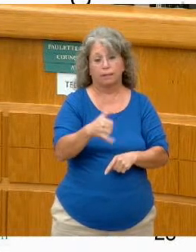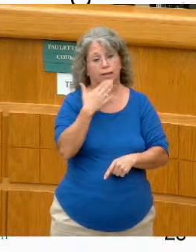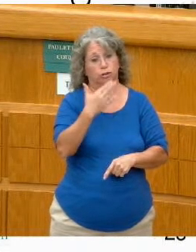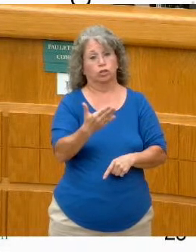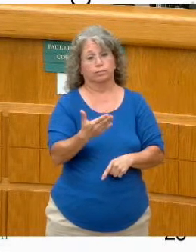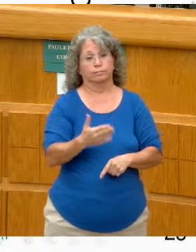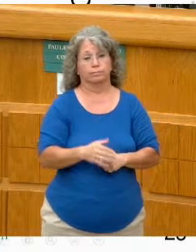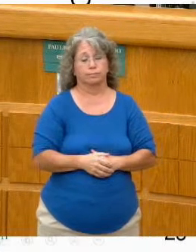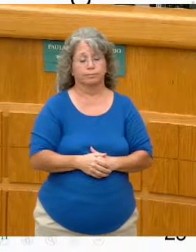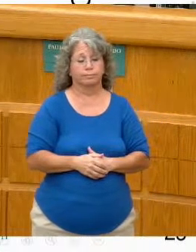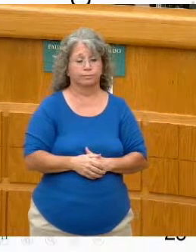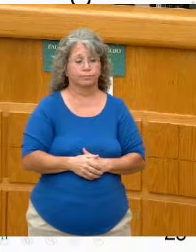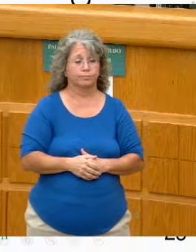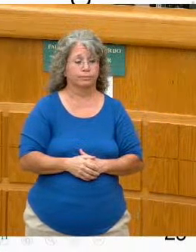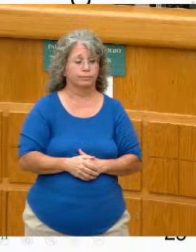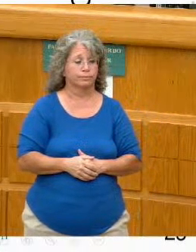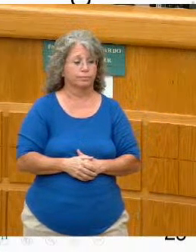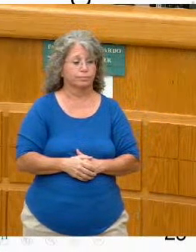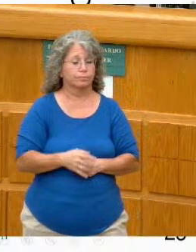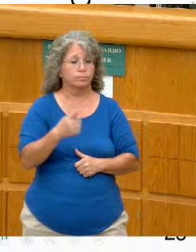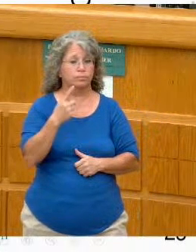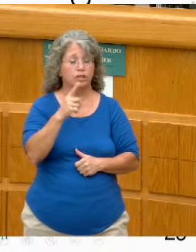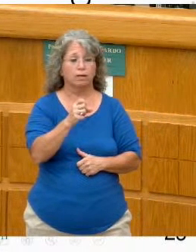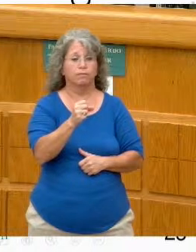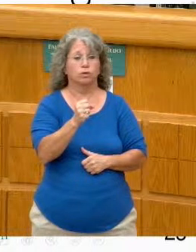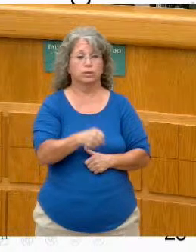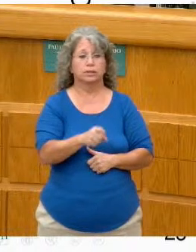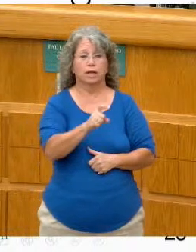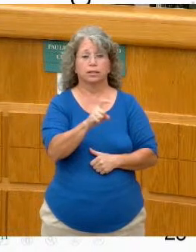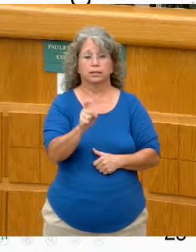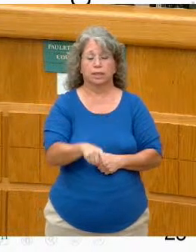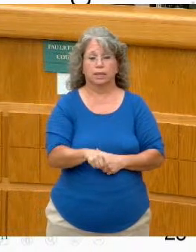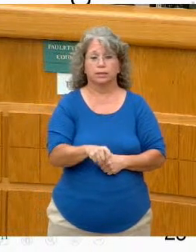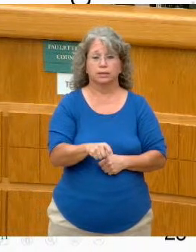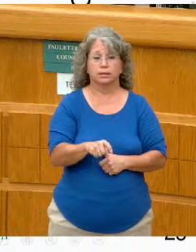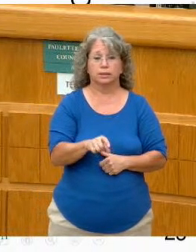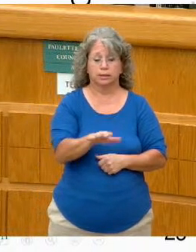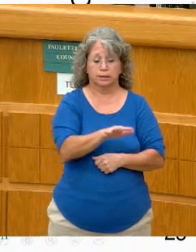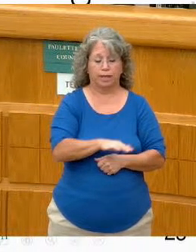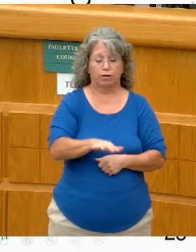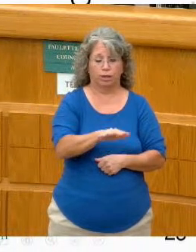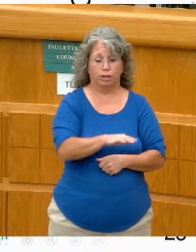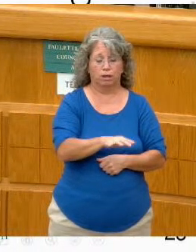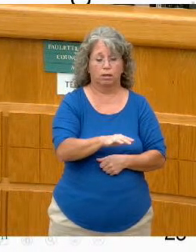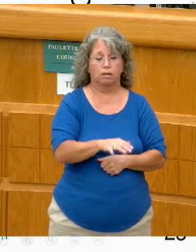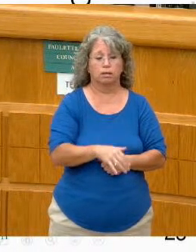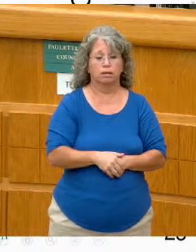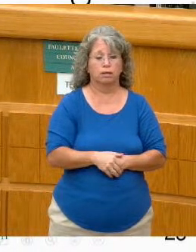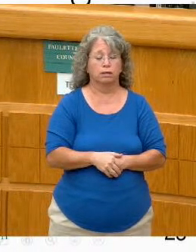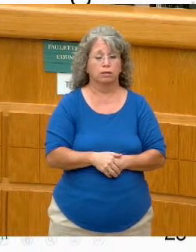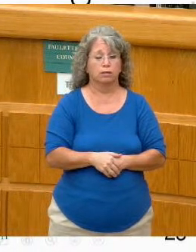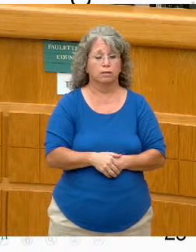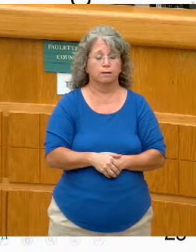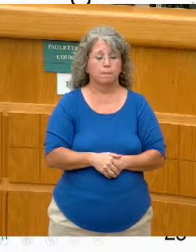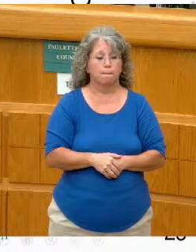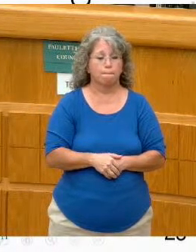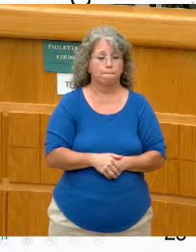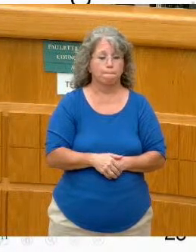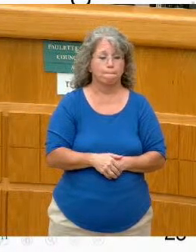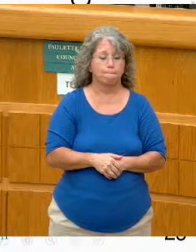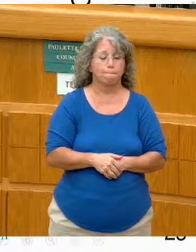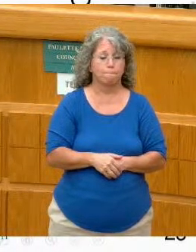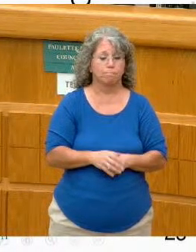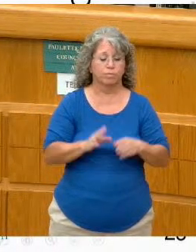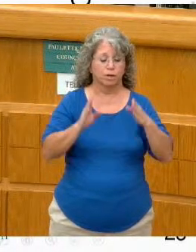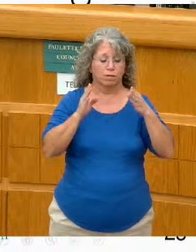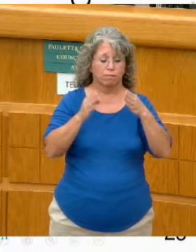For the South Texas area and maybe some of the more populous counties, especially with a focus on the coastal bend area,